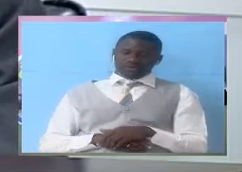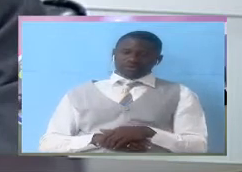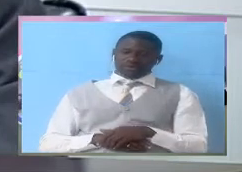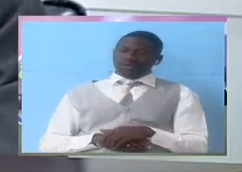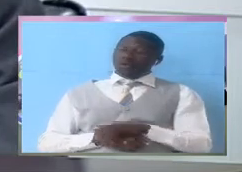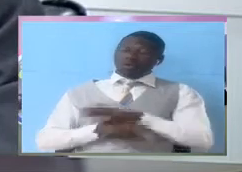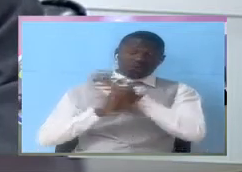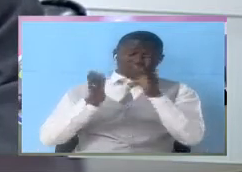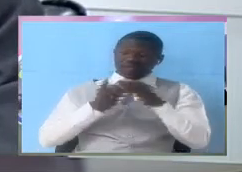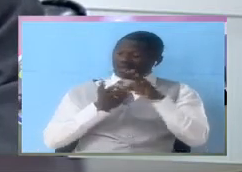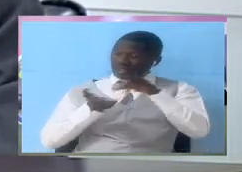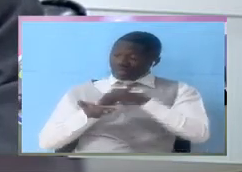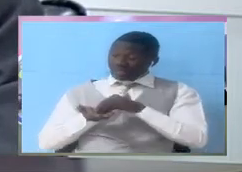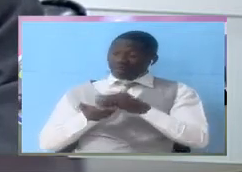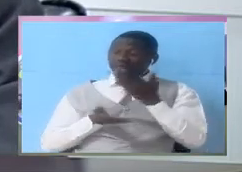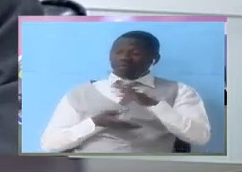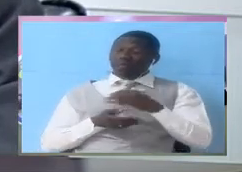obtained.